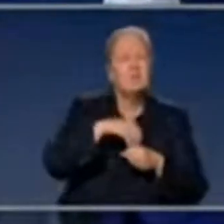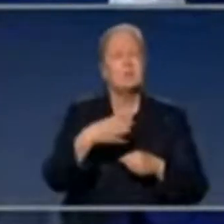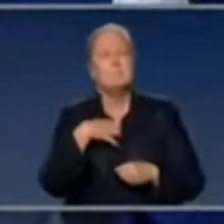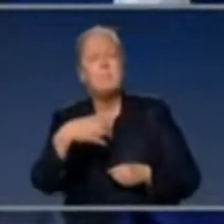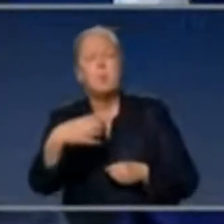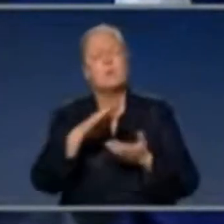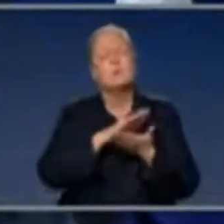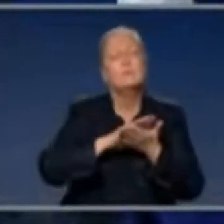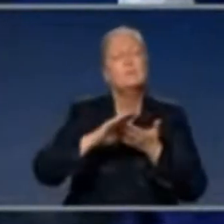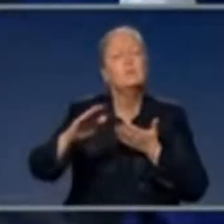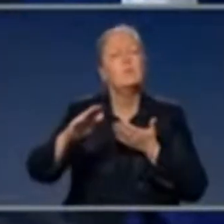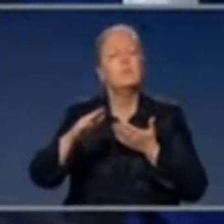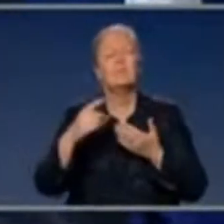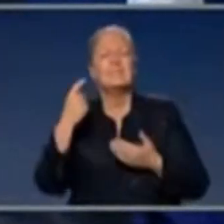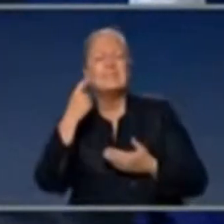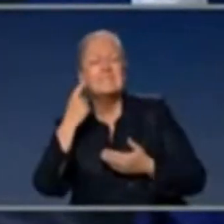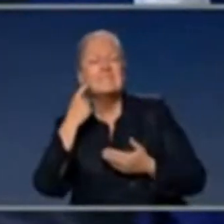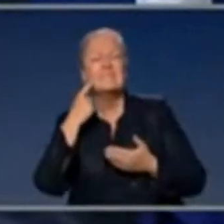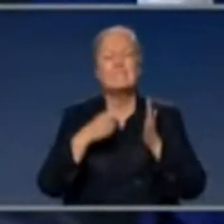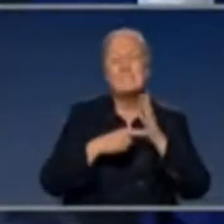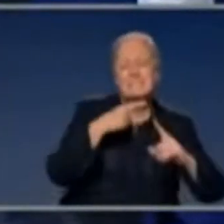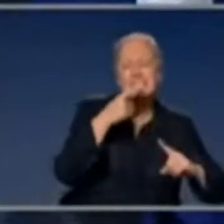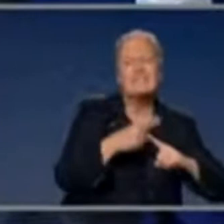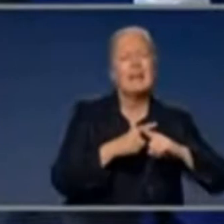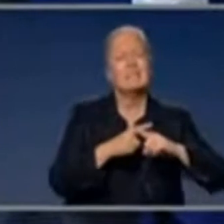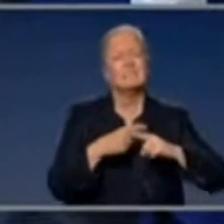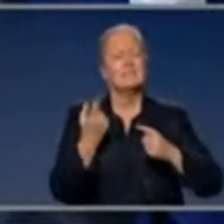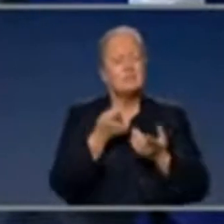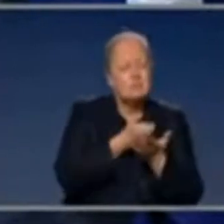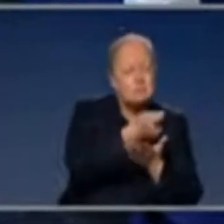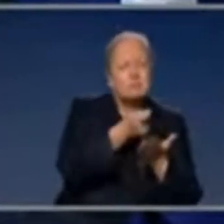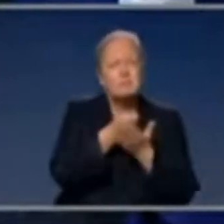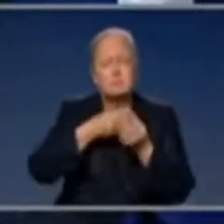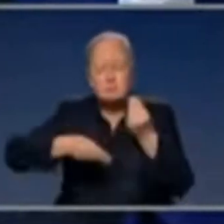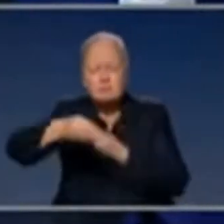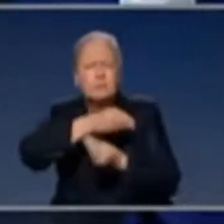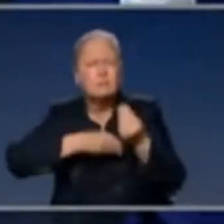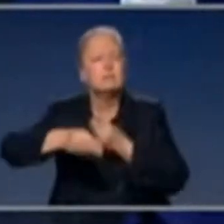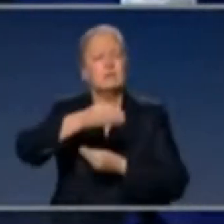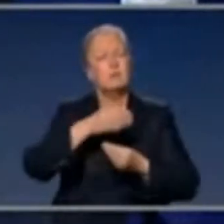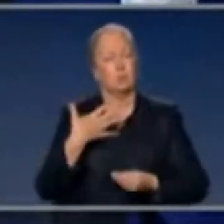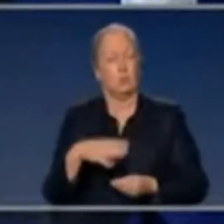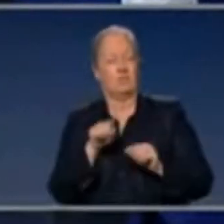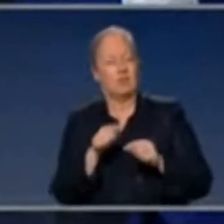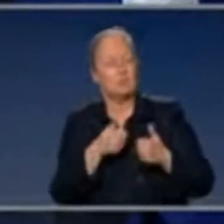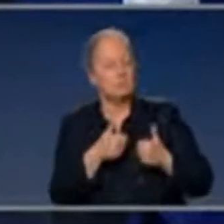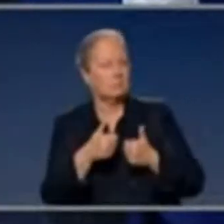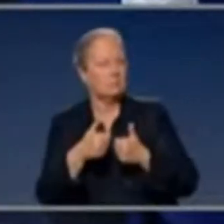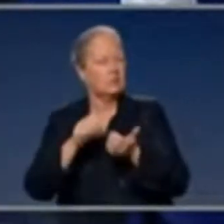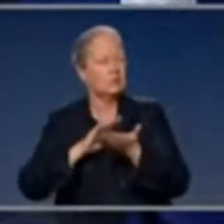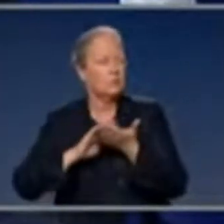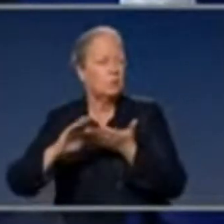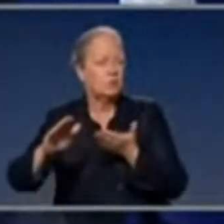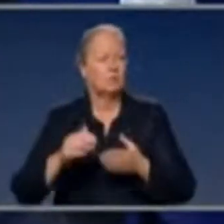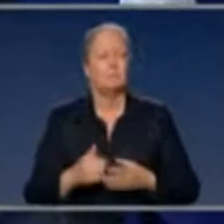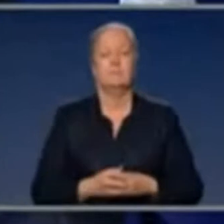regulation, ensuring there is a dynamism that will be in our economy as it seeks to recover in the years ahead. It was